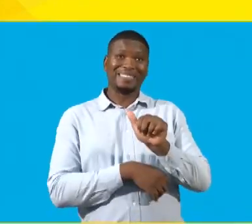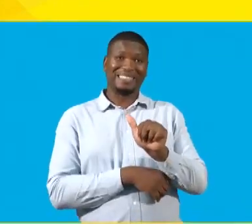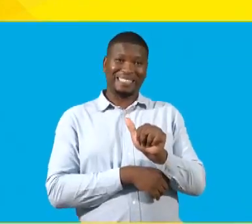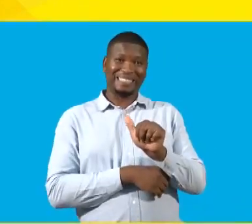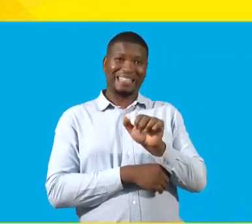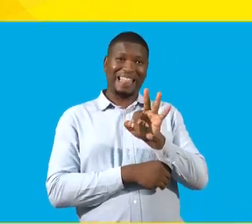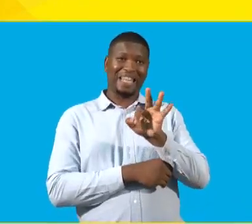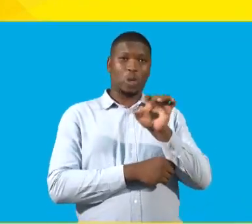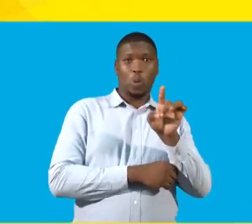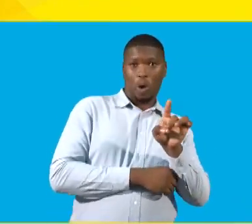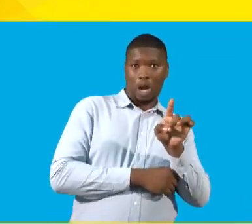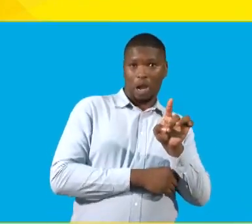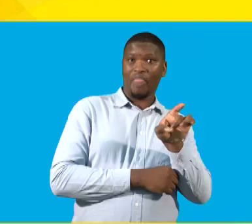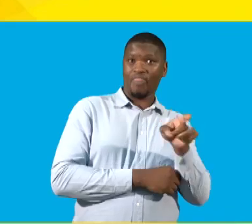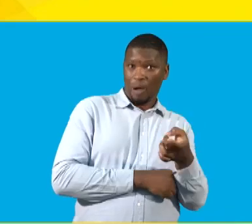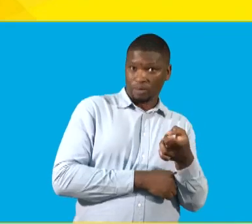cost